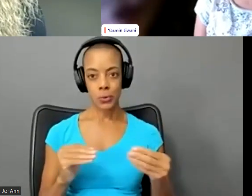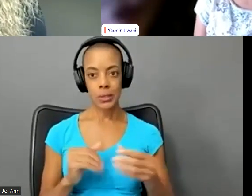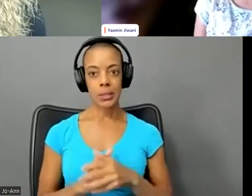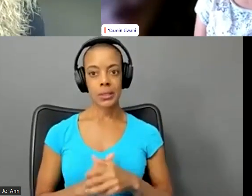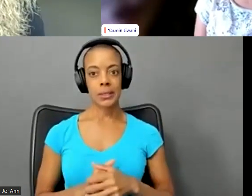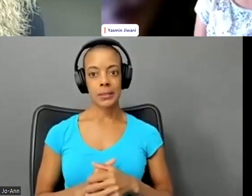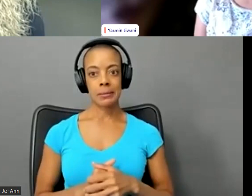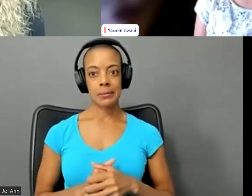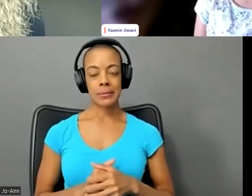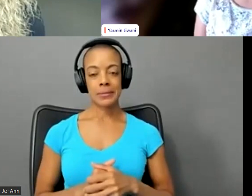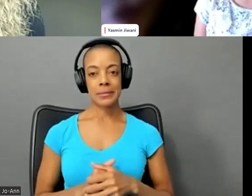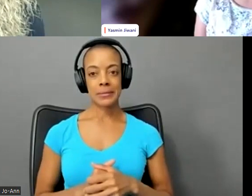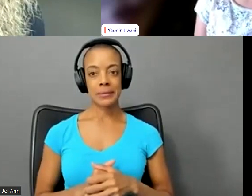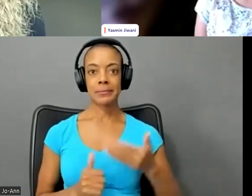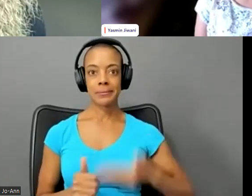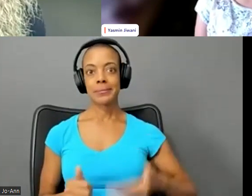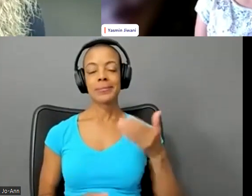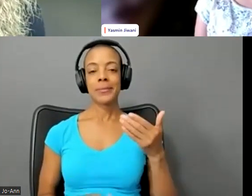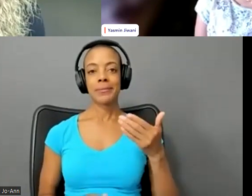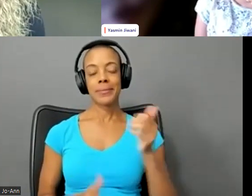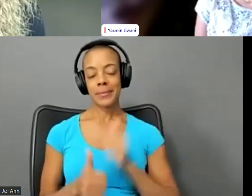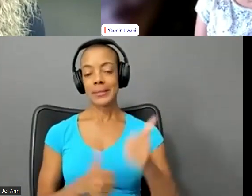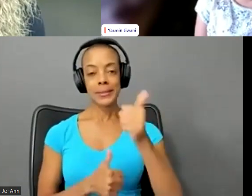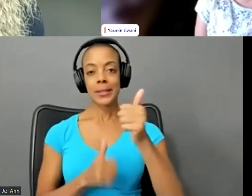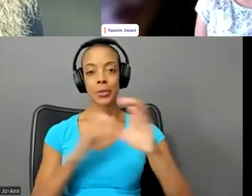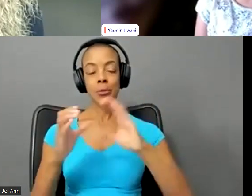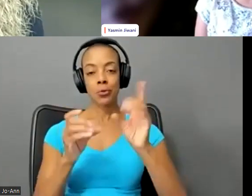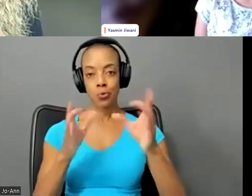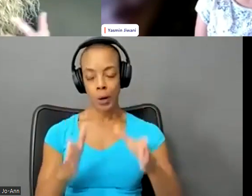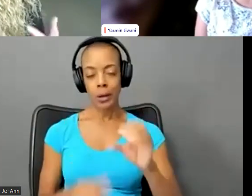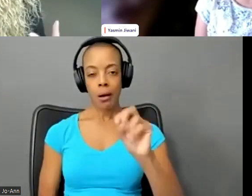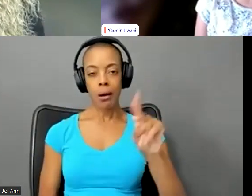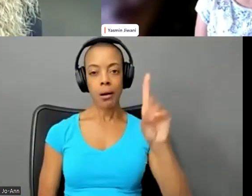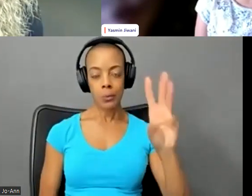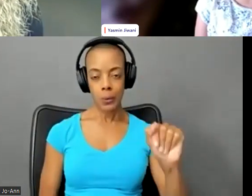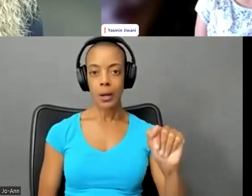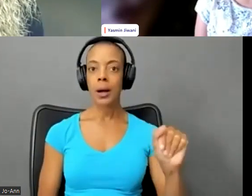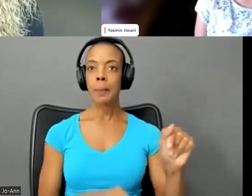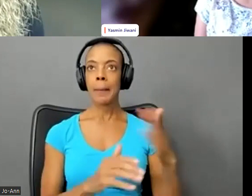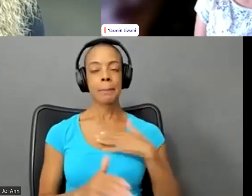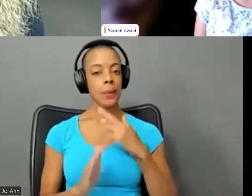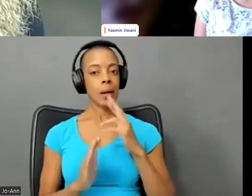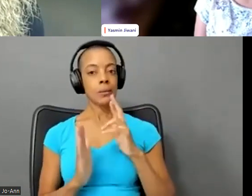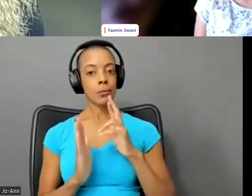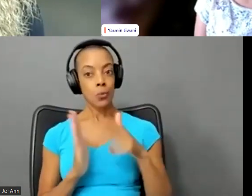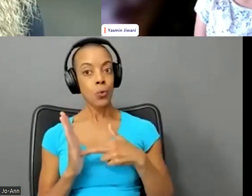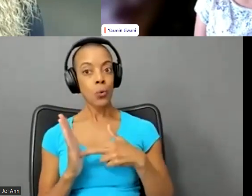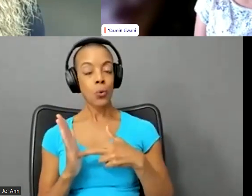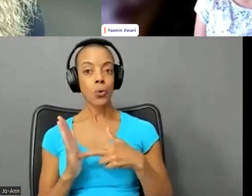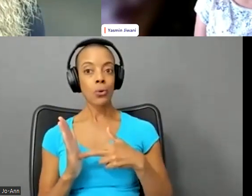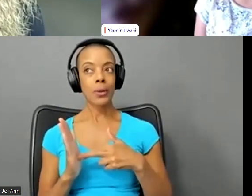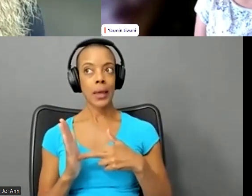on-West communication senior director, but also I think in my role as a trafficked, exploited person